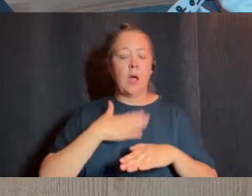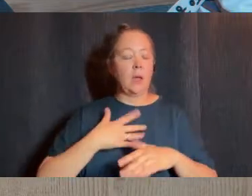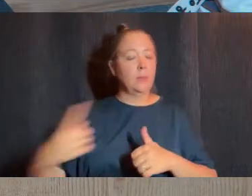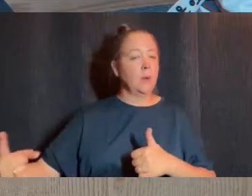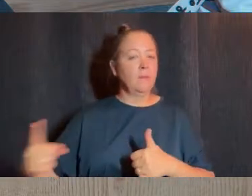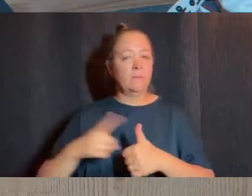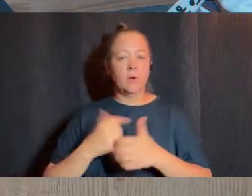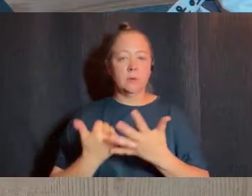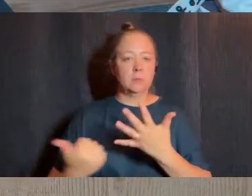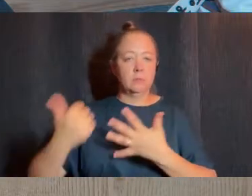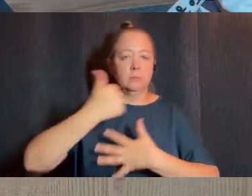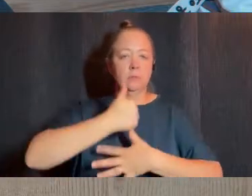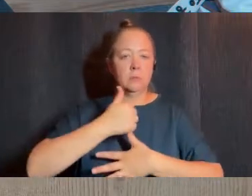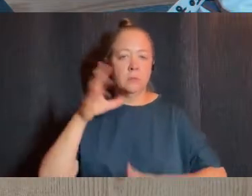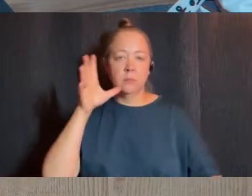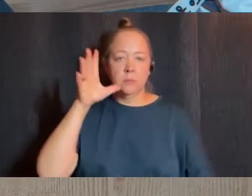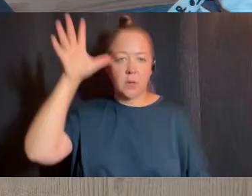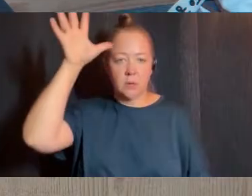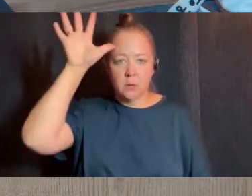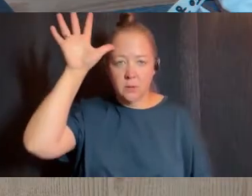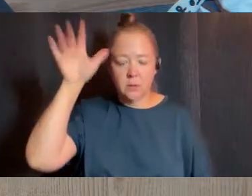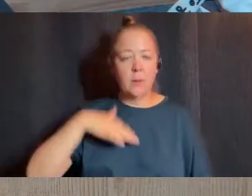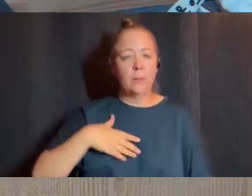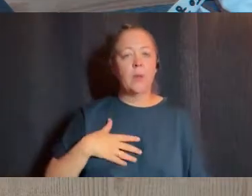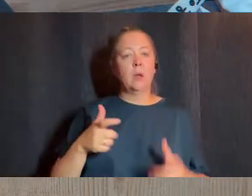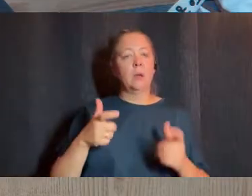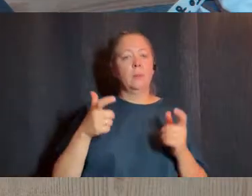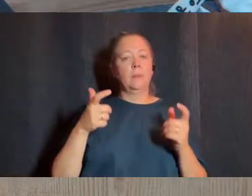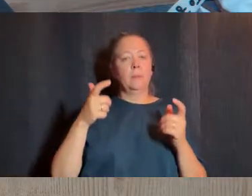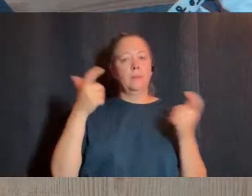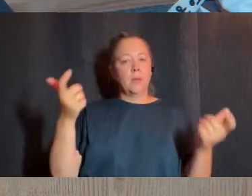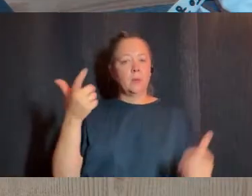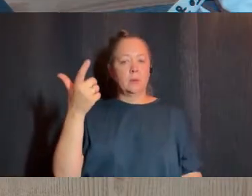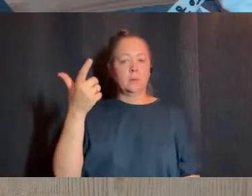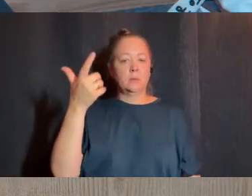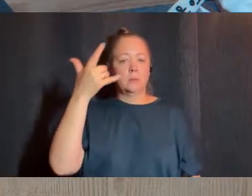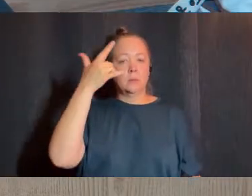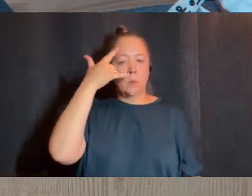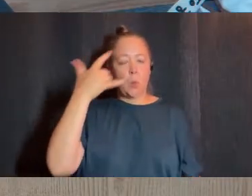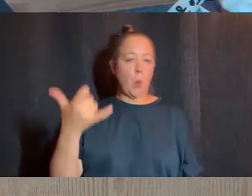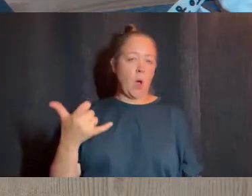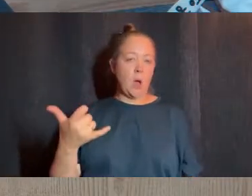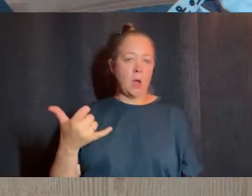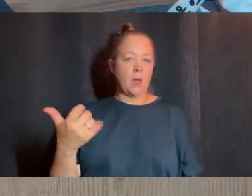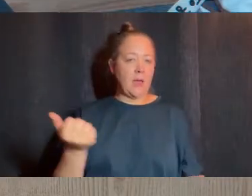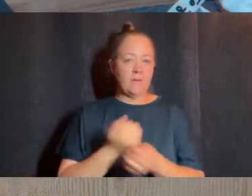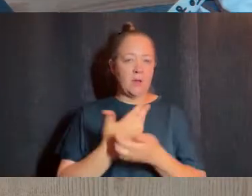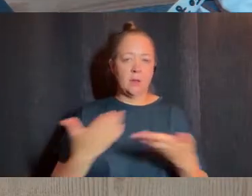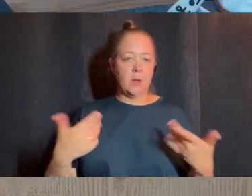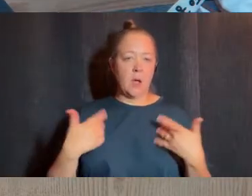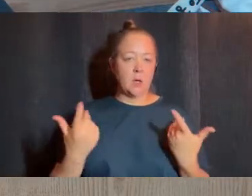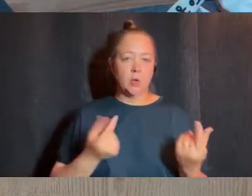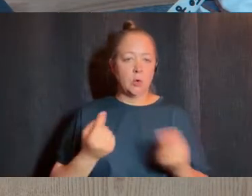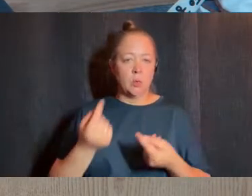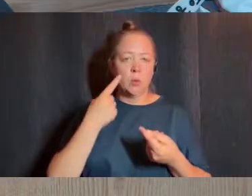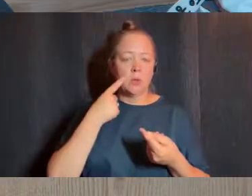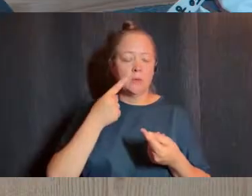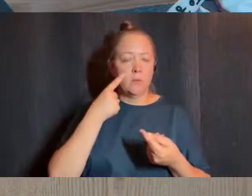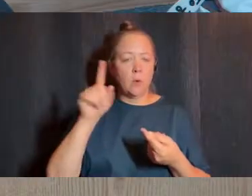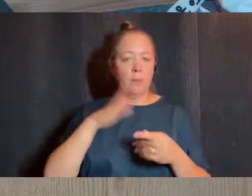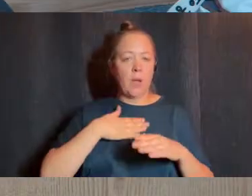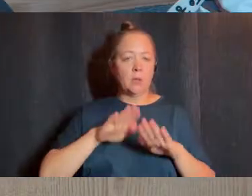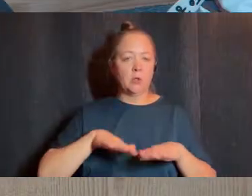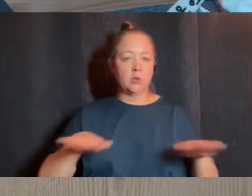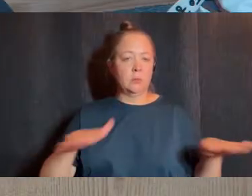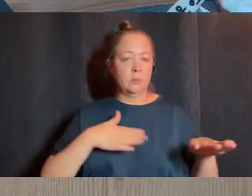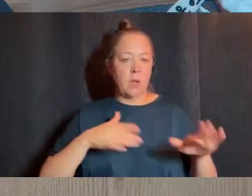foremost. My biggest why and all that I do is for my children and my family. They are the